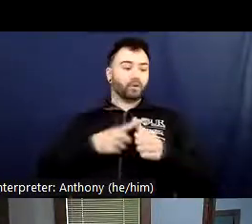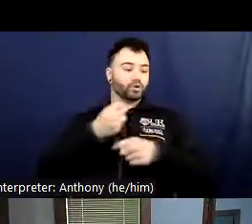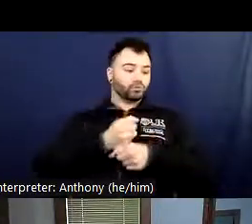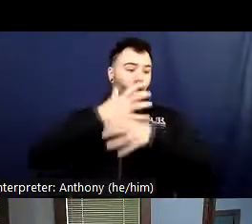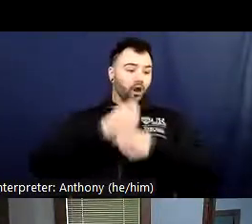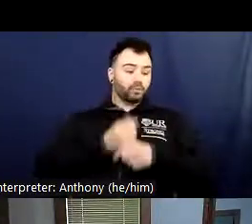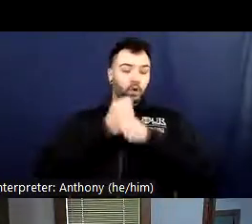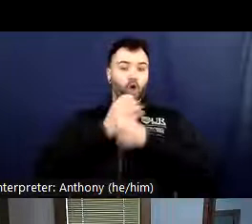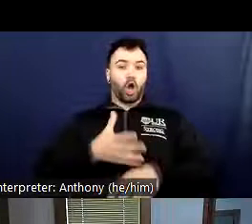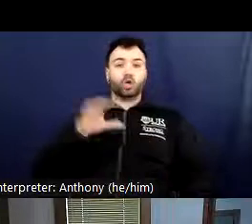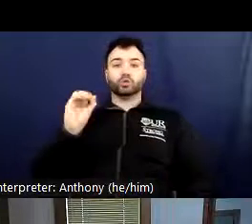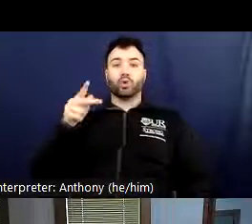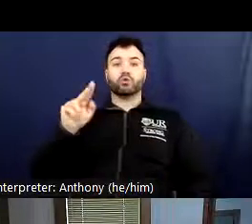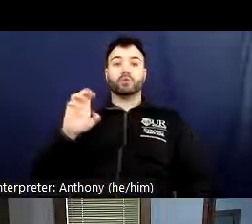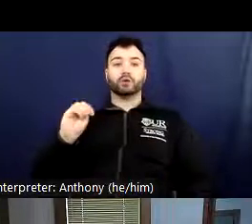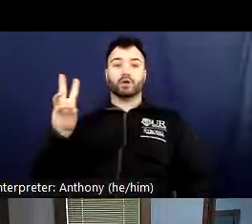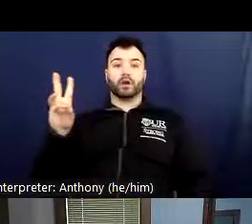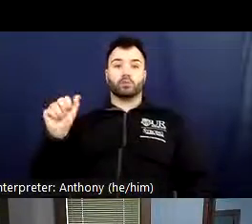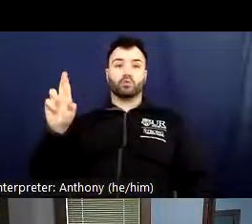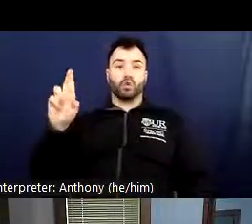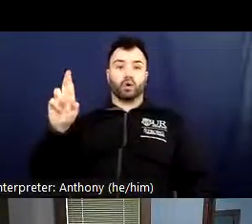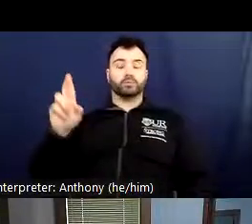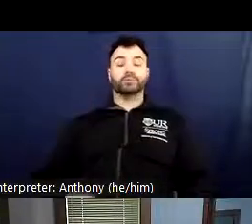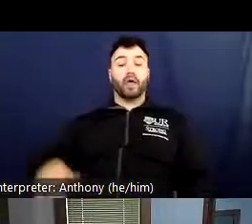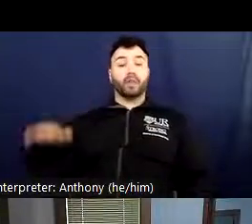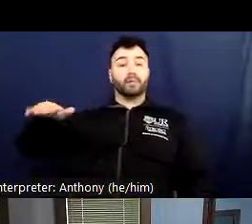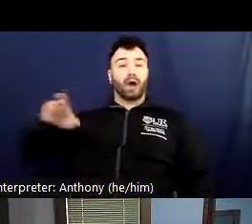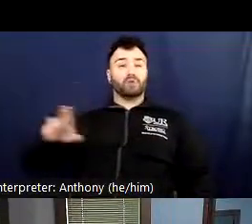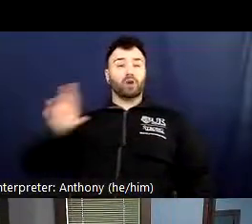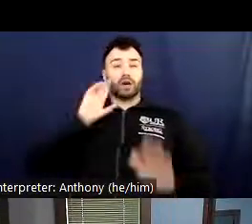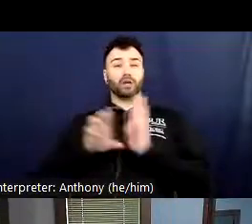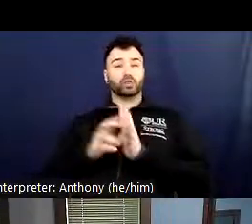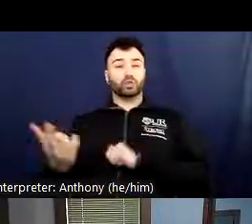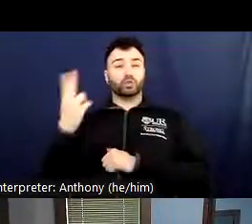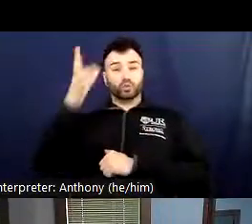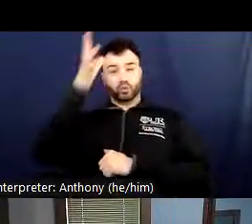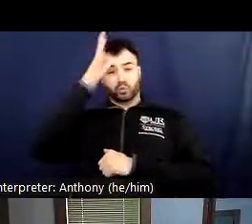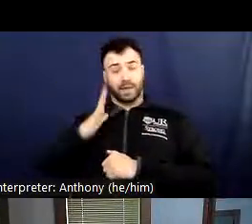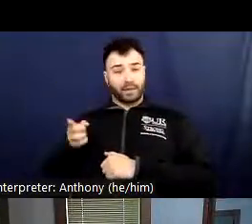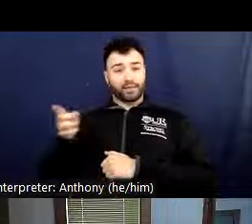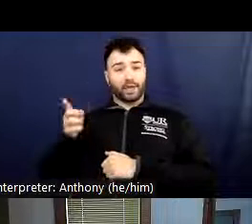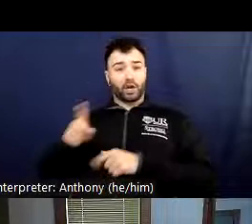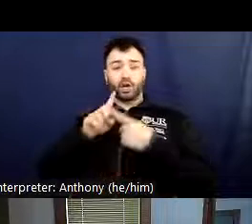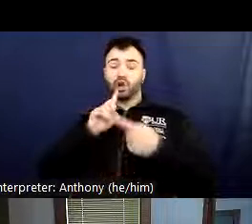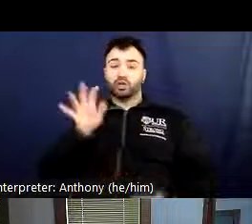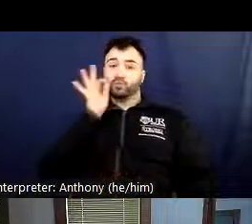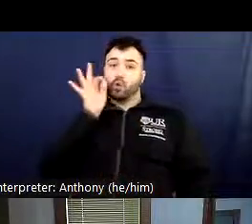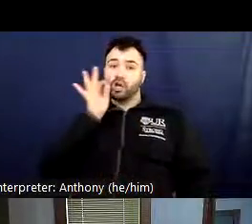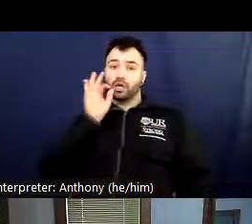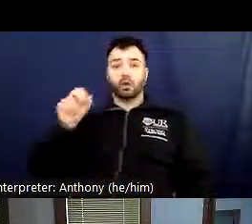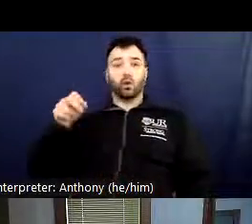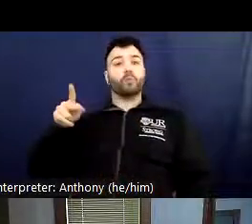on the lower right are obviously smoking opium, and when I had the occasion to be in China